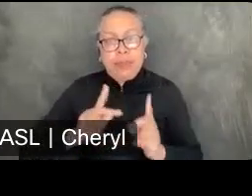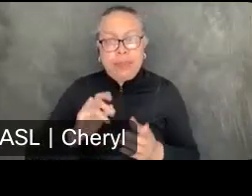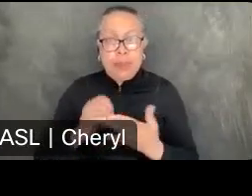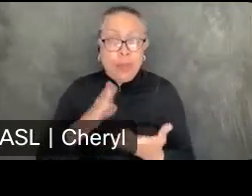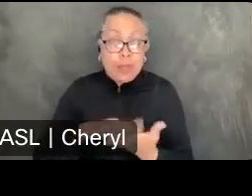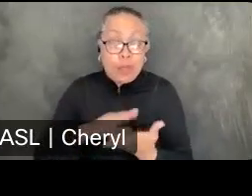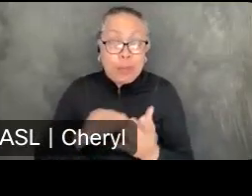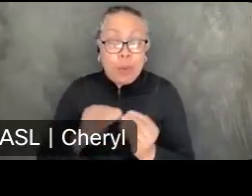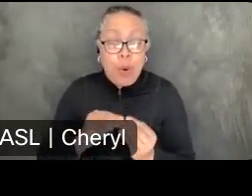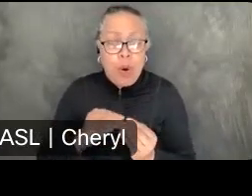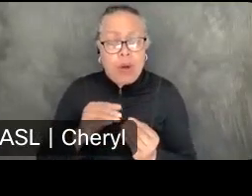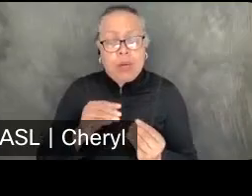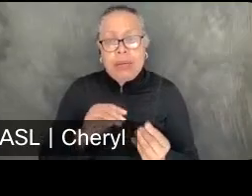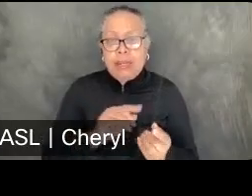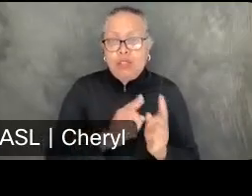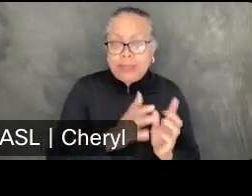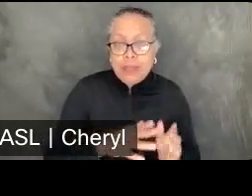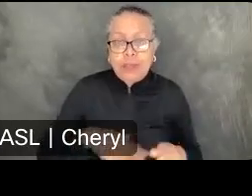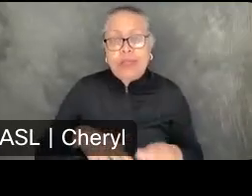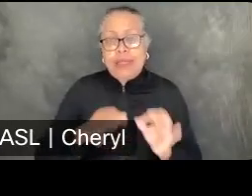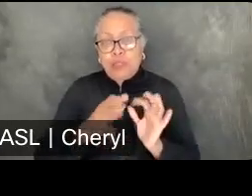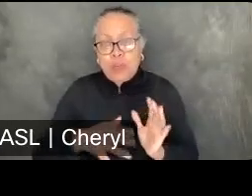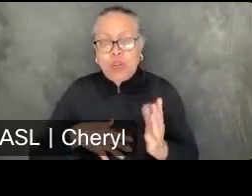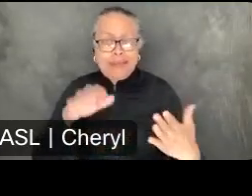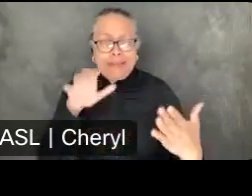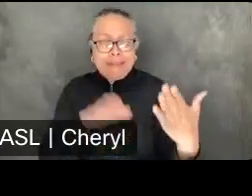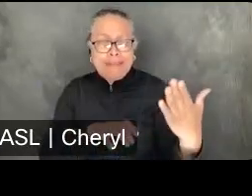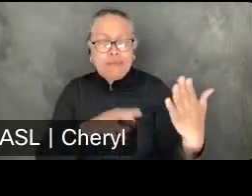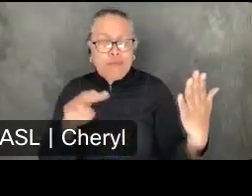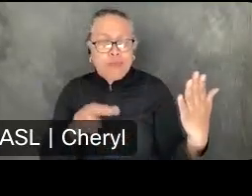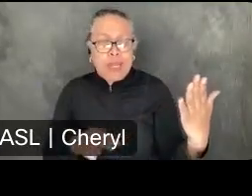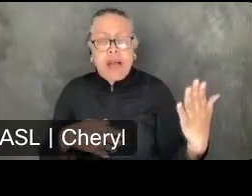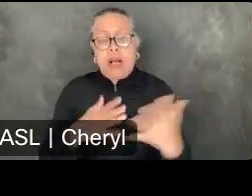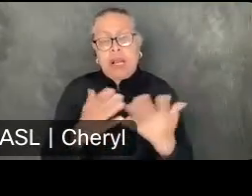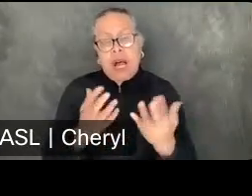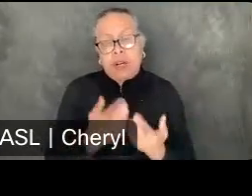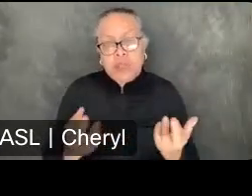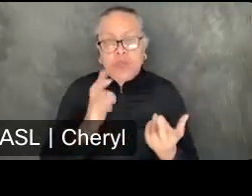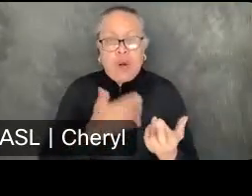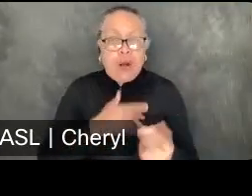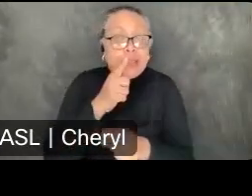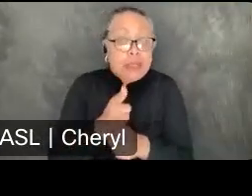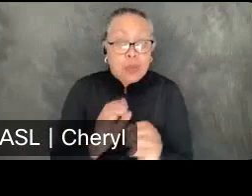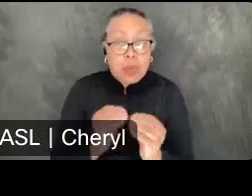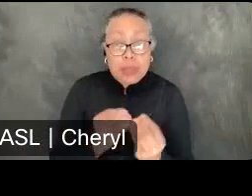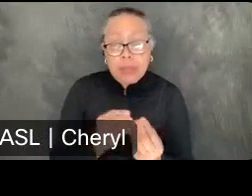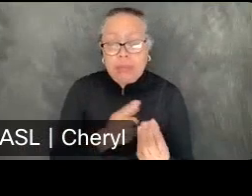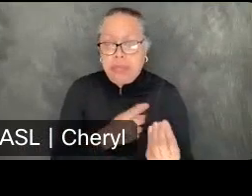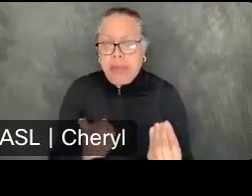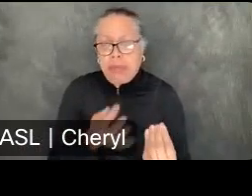more. And that tip sheet has a lot of resources to our sister organizations that are truly, truly the experts on